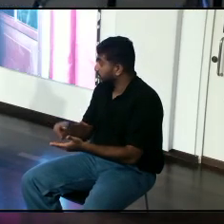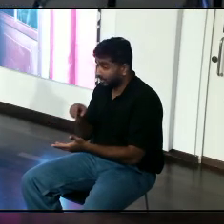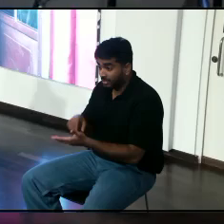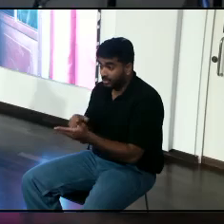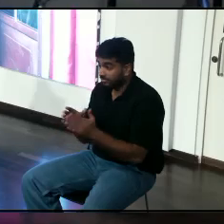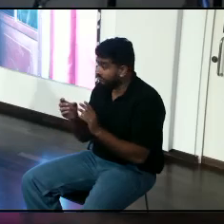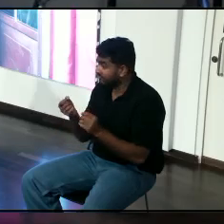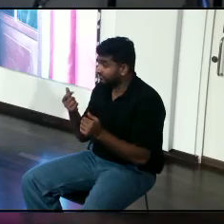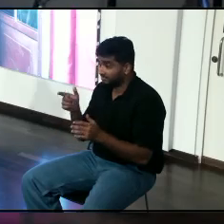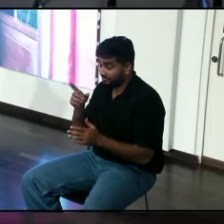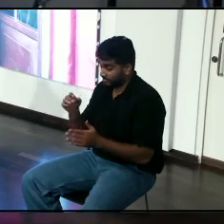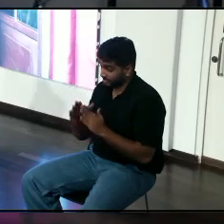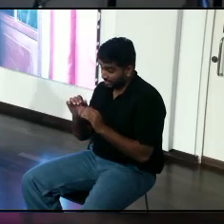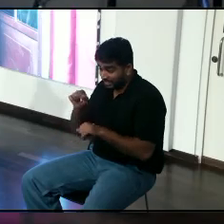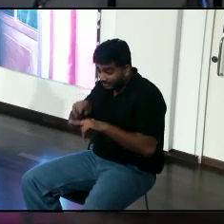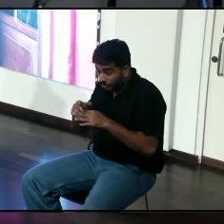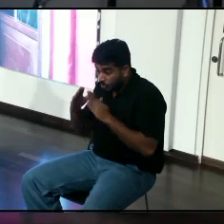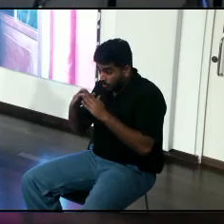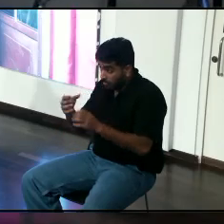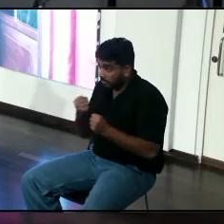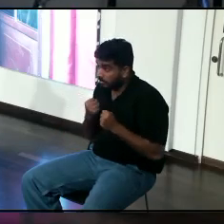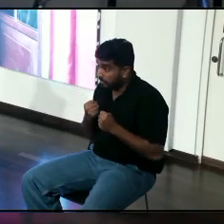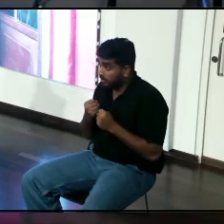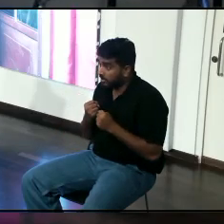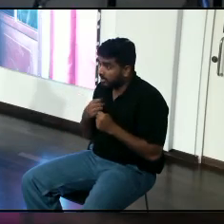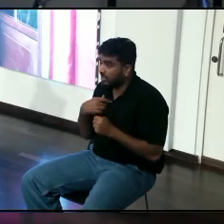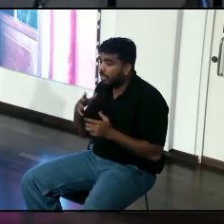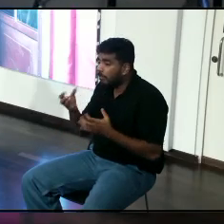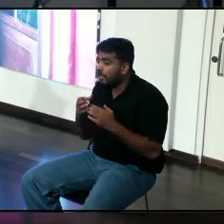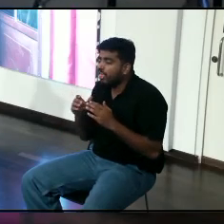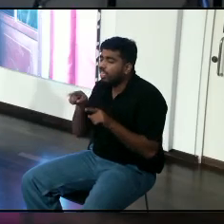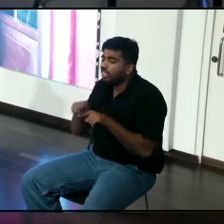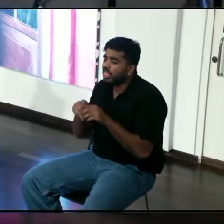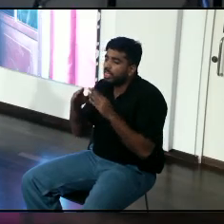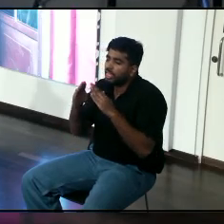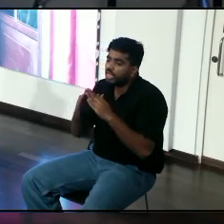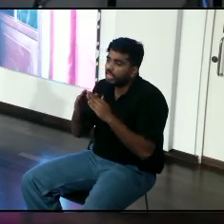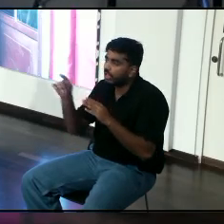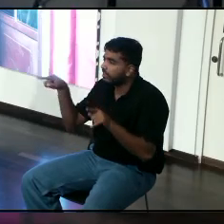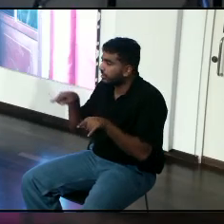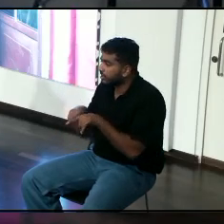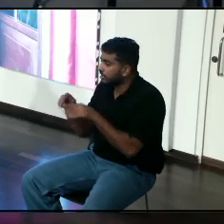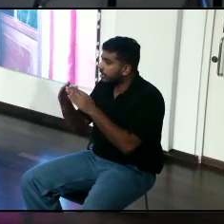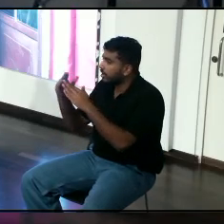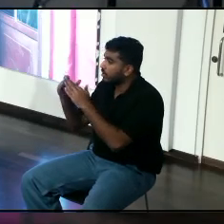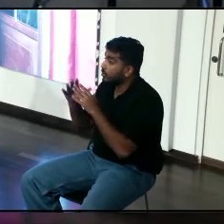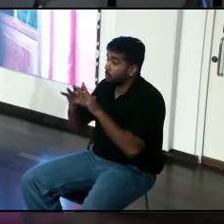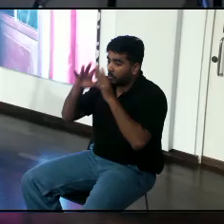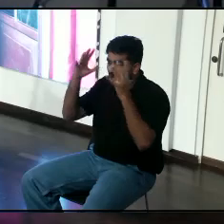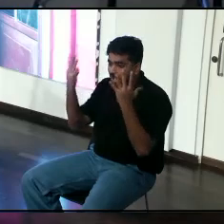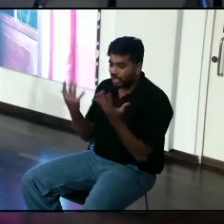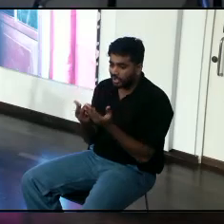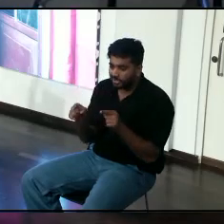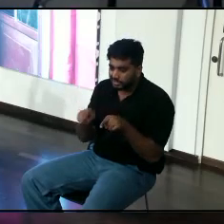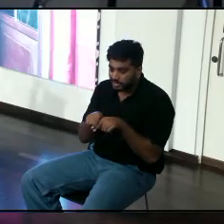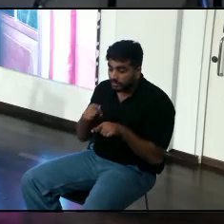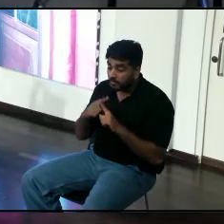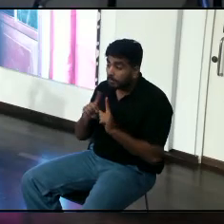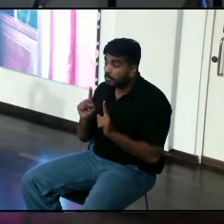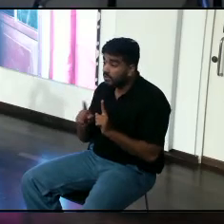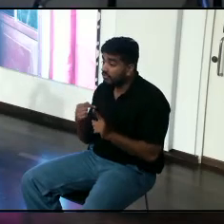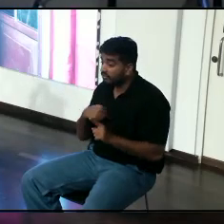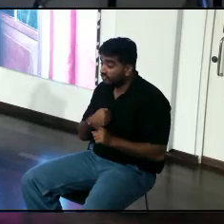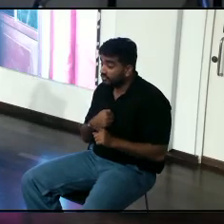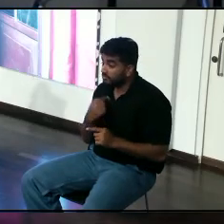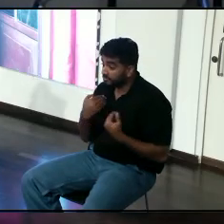that. If you buy the house, it is going to be just a house, like so many houses all over the world, but for us, it is